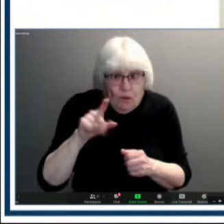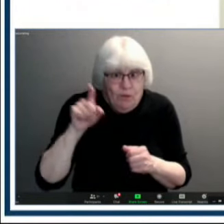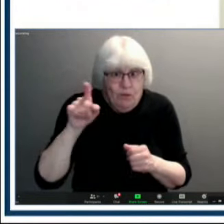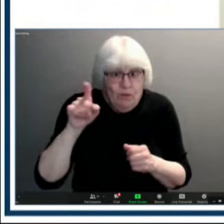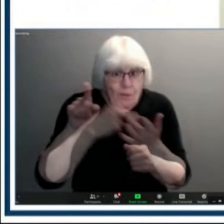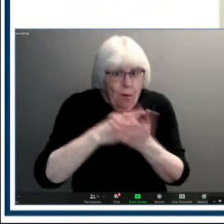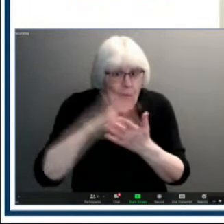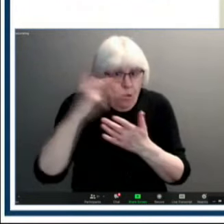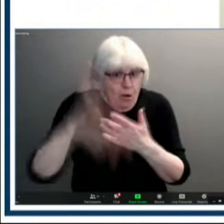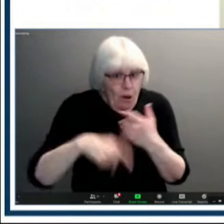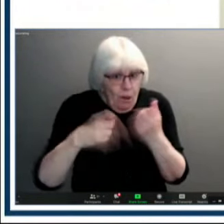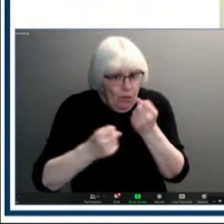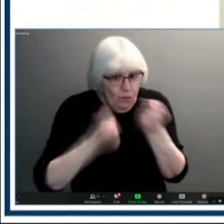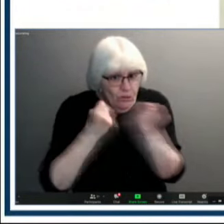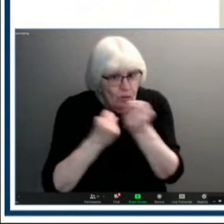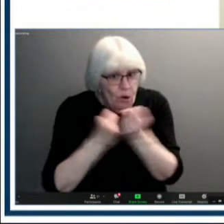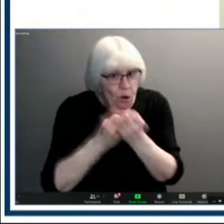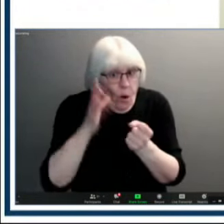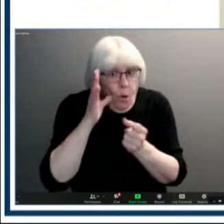wave?